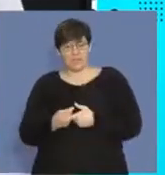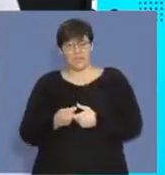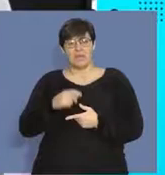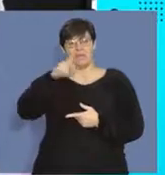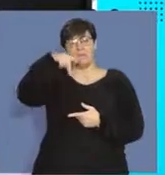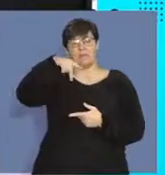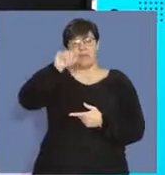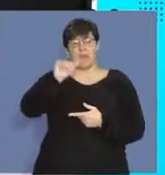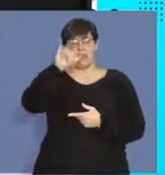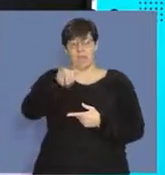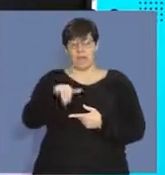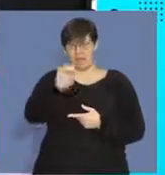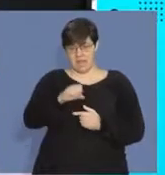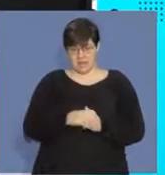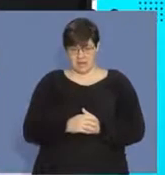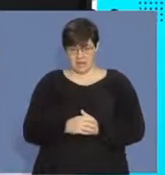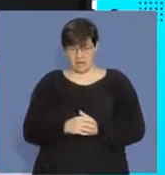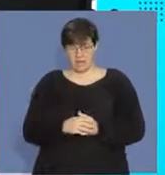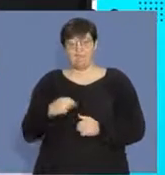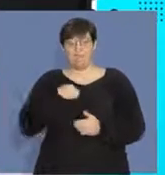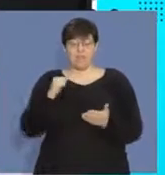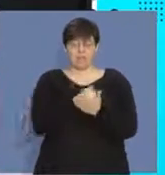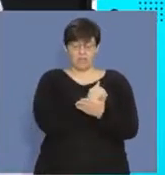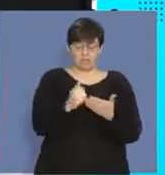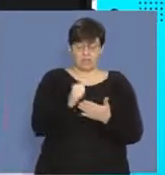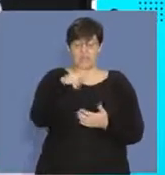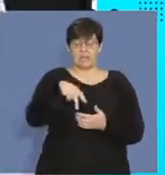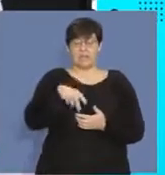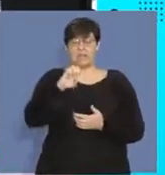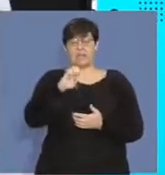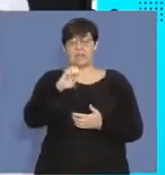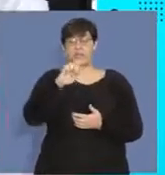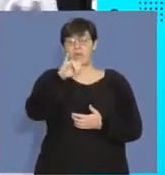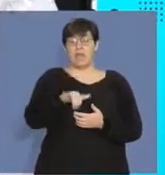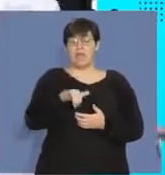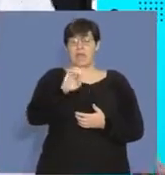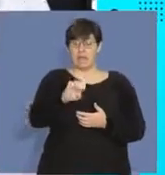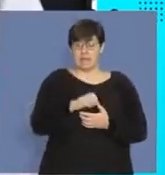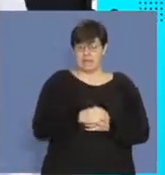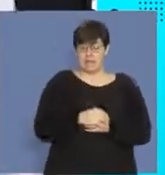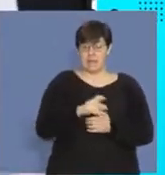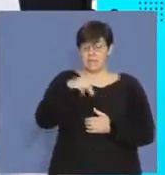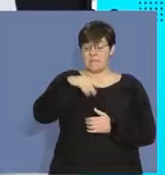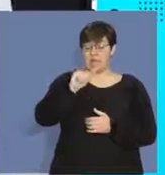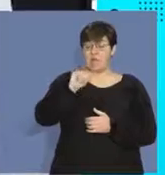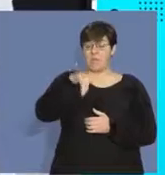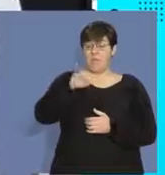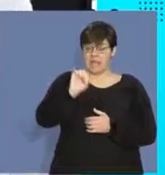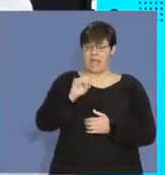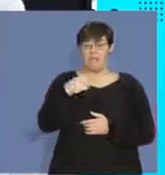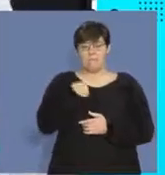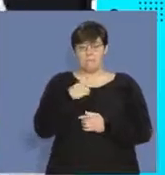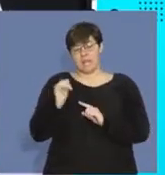doing your PAYE. But if you are registered for PAYE and you do not submit your tax return